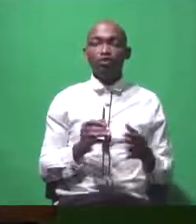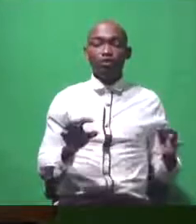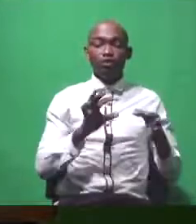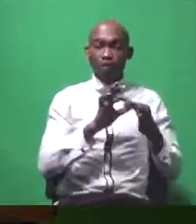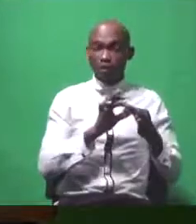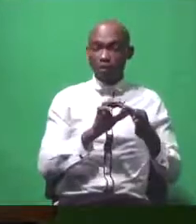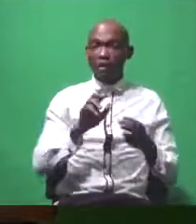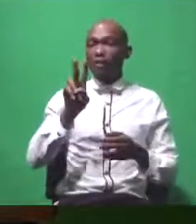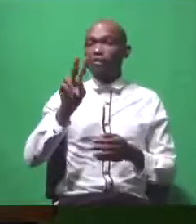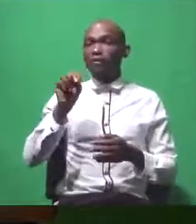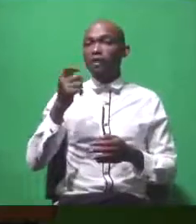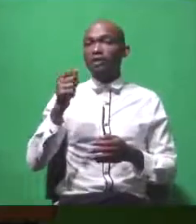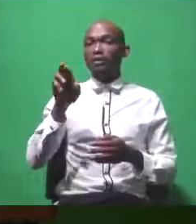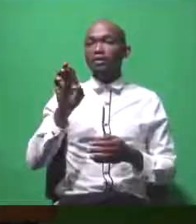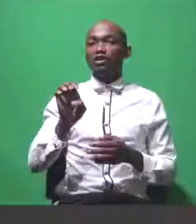venture.